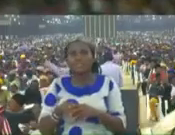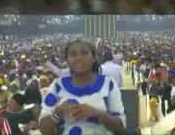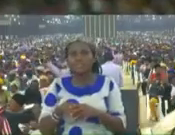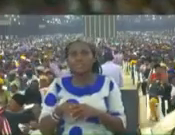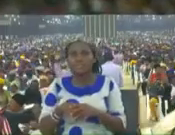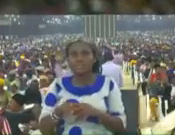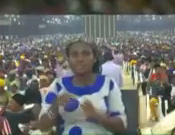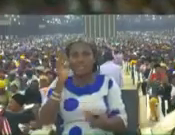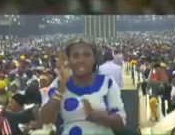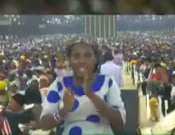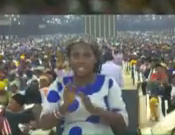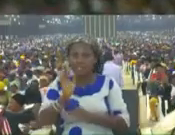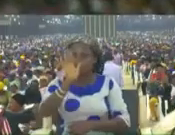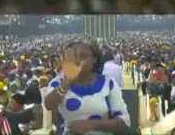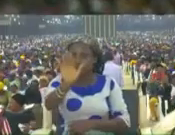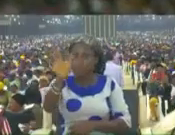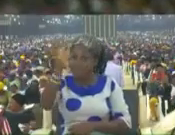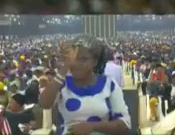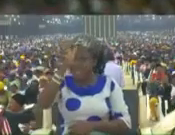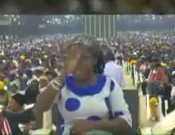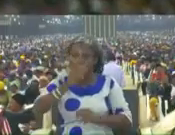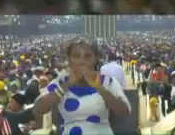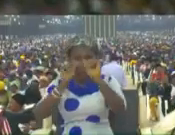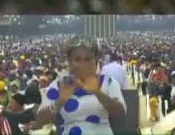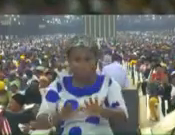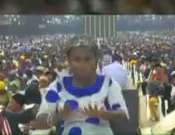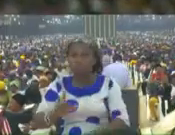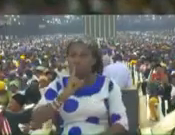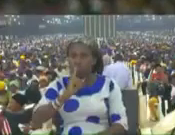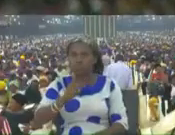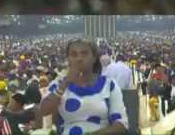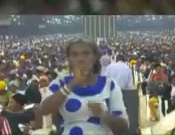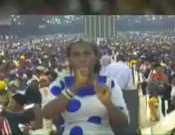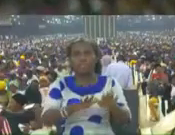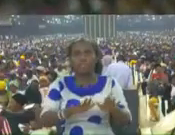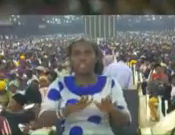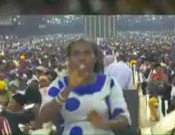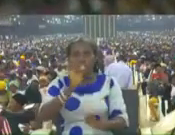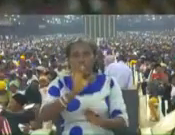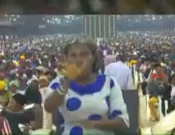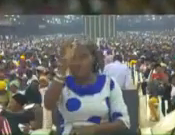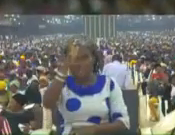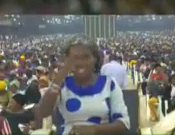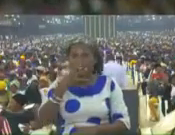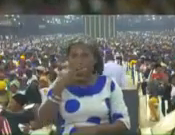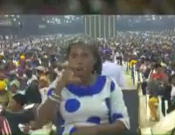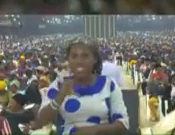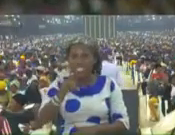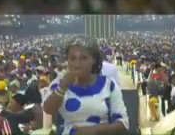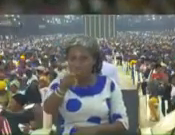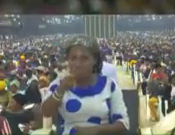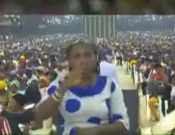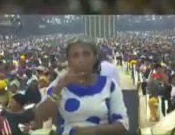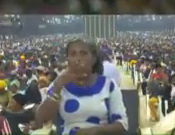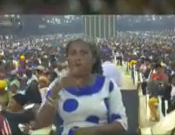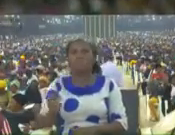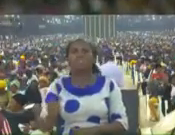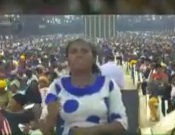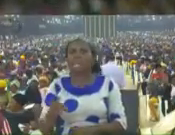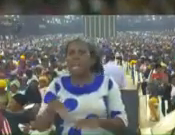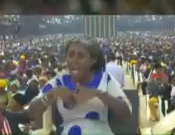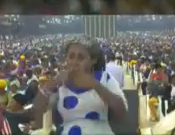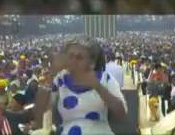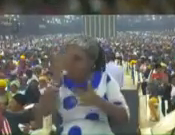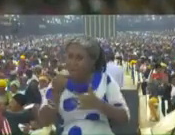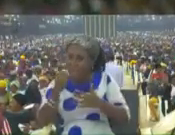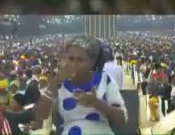if your father blesses you, you are blessed. If your father curses you, you are cursed. He says, how come he's doing this?